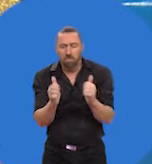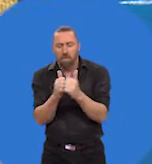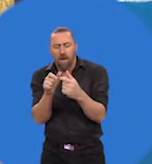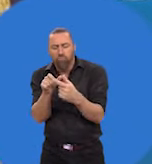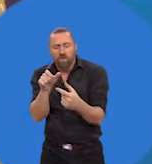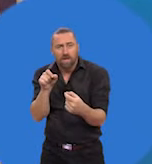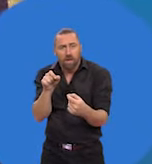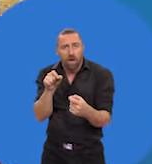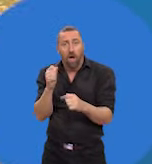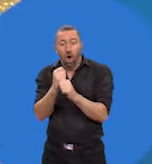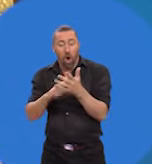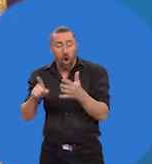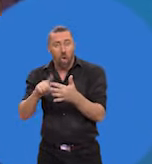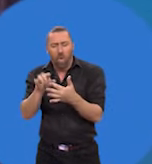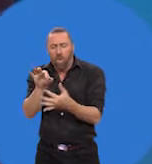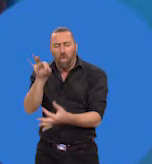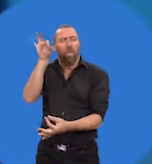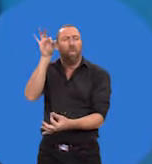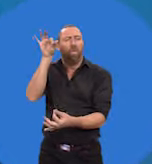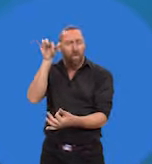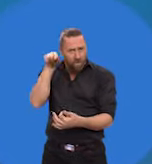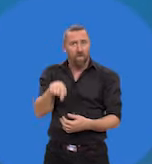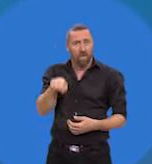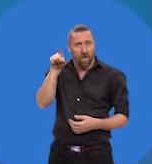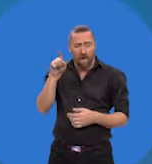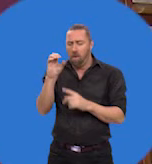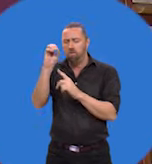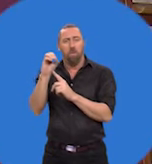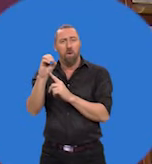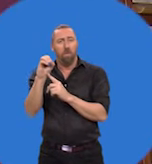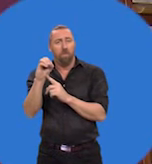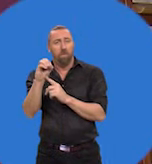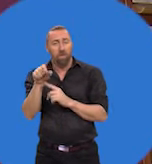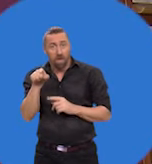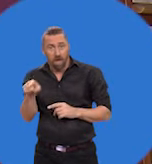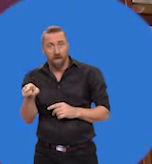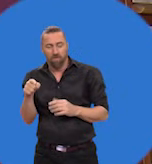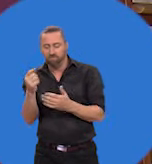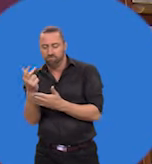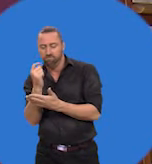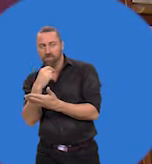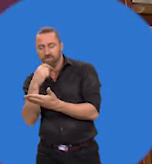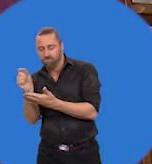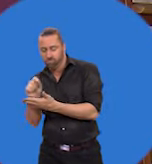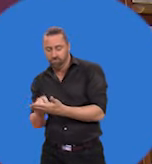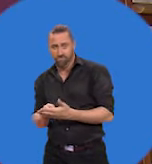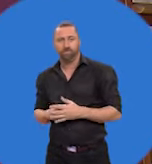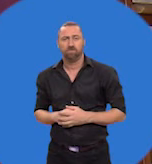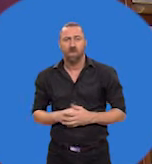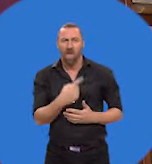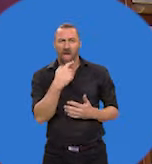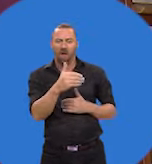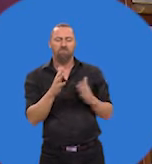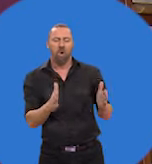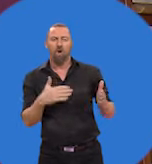rectangles, glue, chenille sticks, pom-poms, and a pen to draw with. Now, our first step is to paint our cardboard boxes. I've already painted